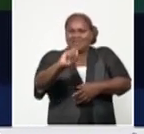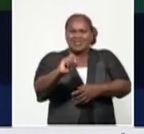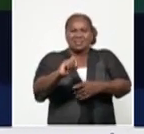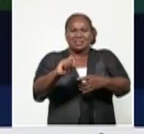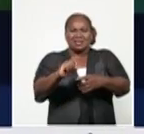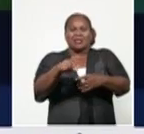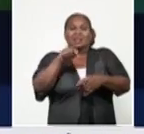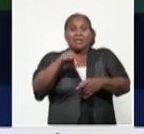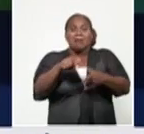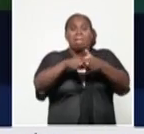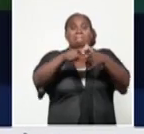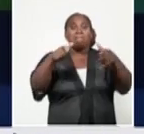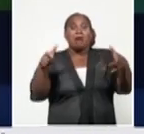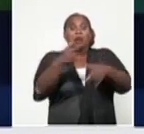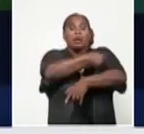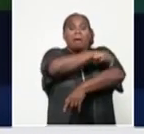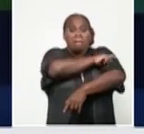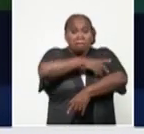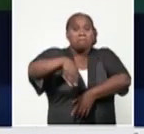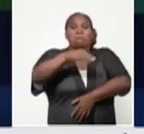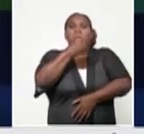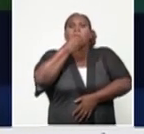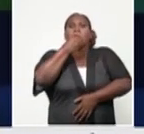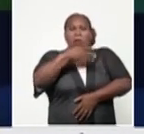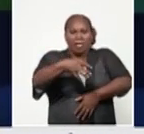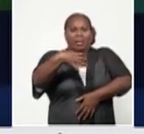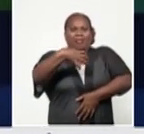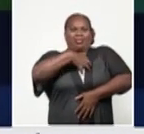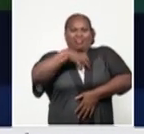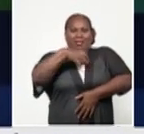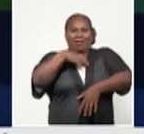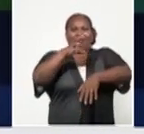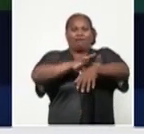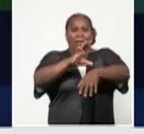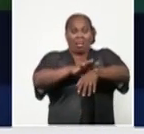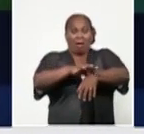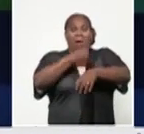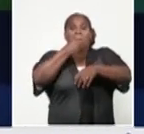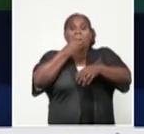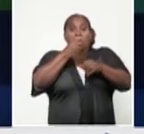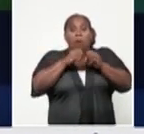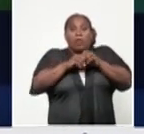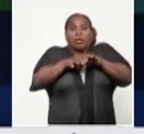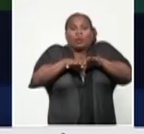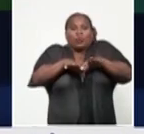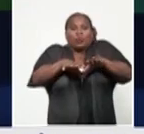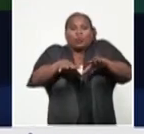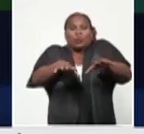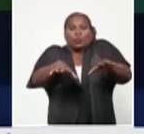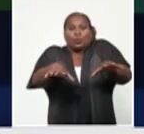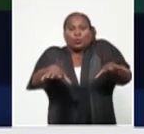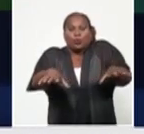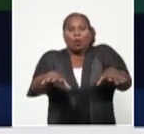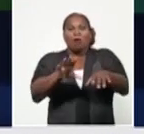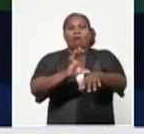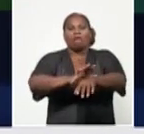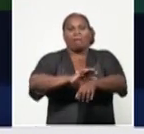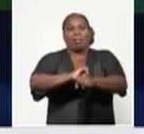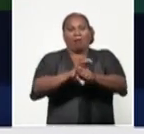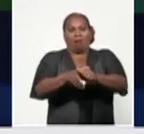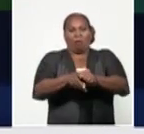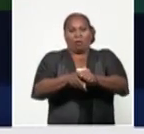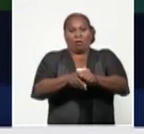contagious, and the majority of the population are at risk of infection, which means that the epidemic can